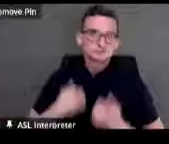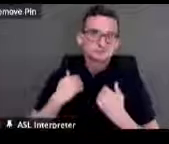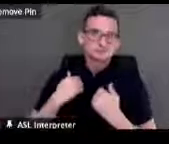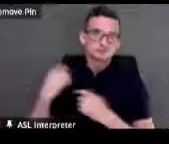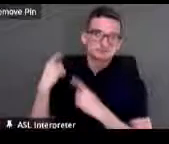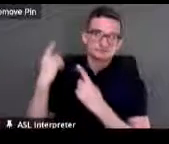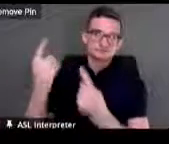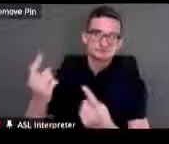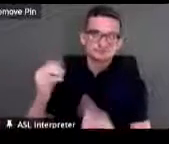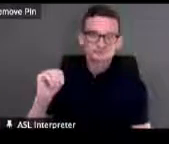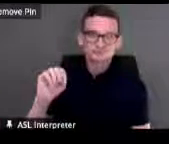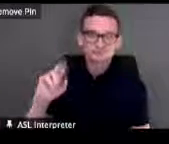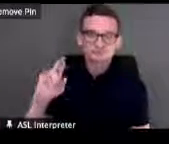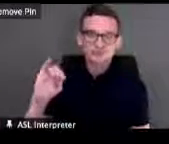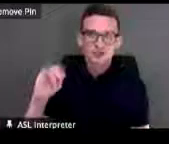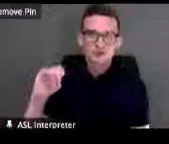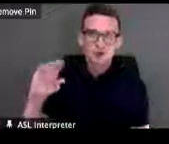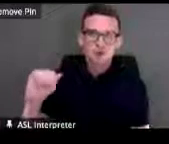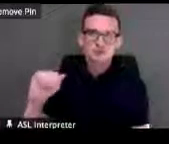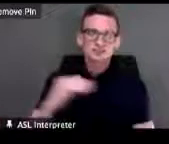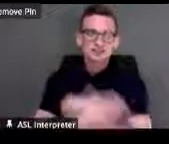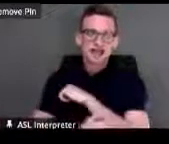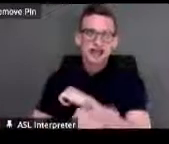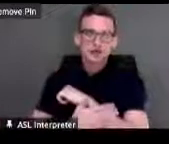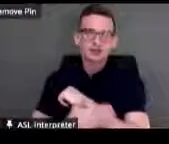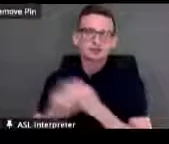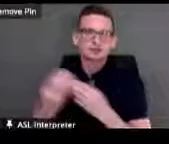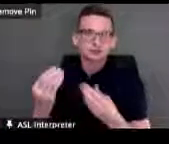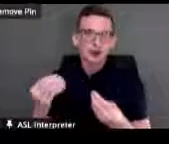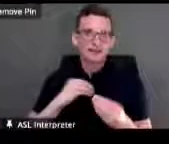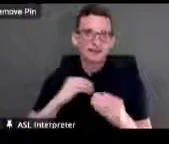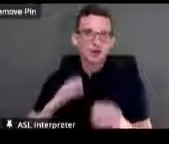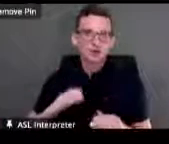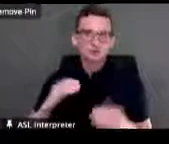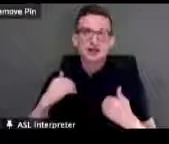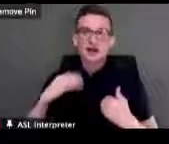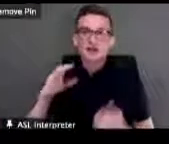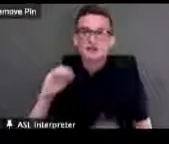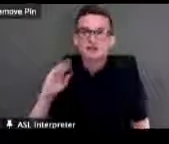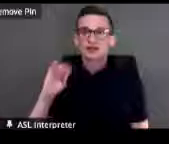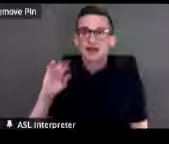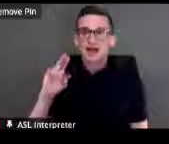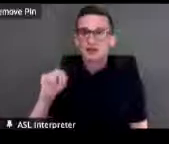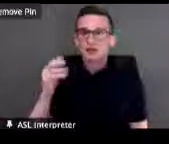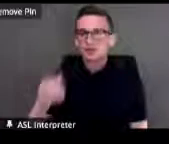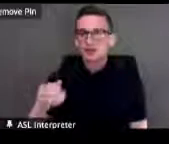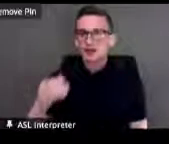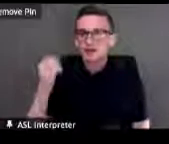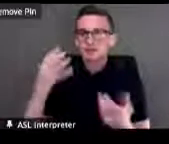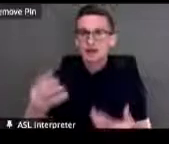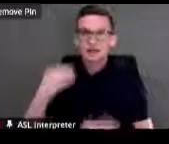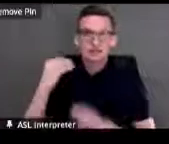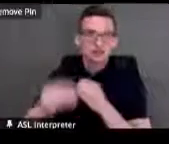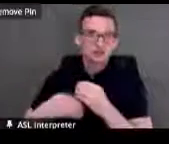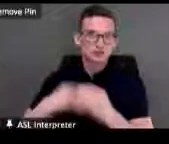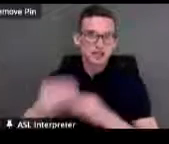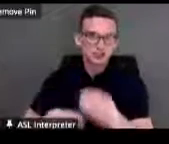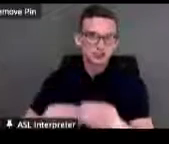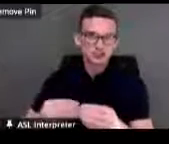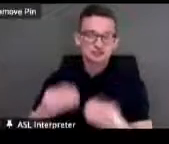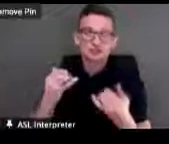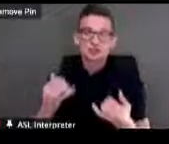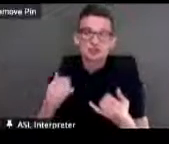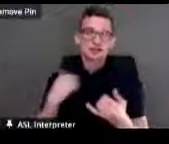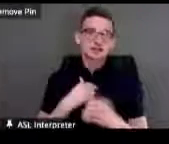in Mariposa County. We have owned a cabin in Wawona for generations that we use primarily as income property and